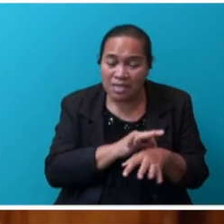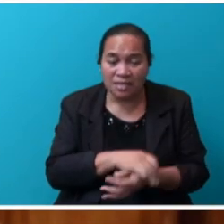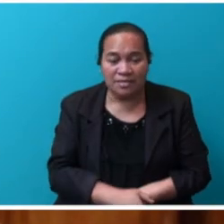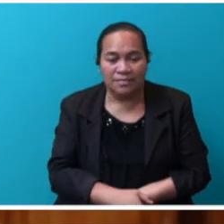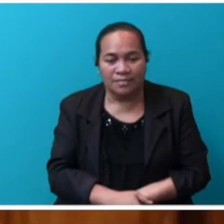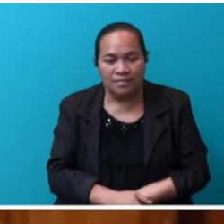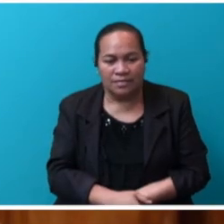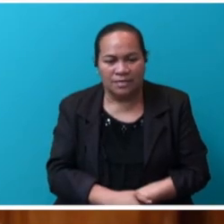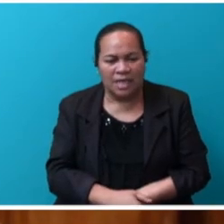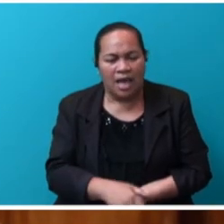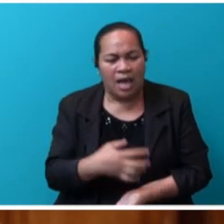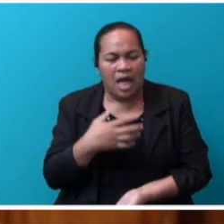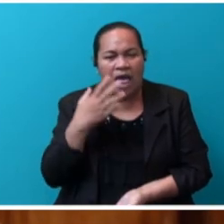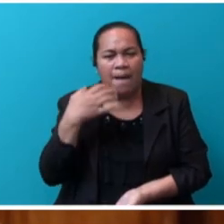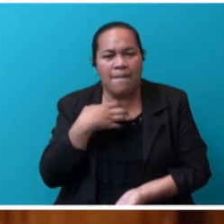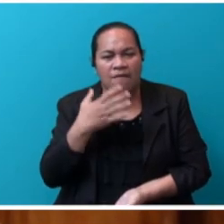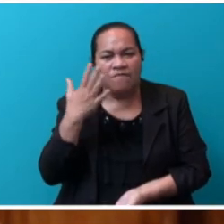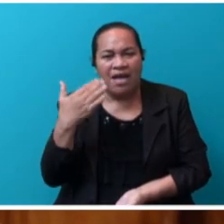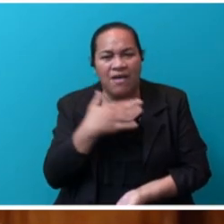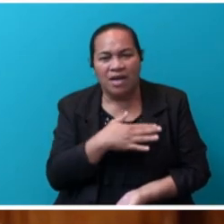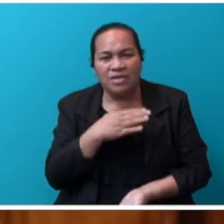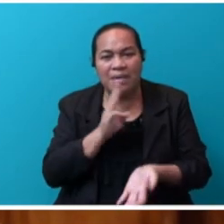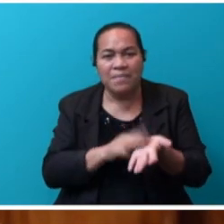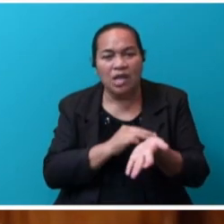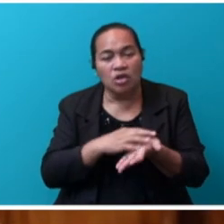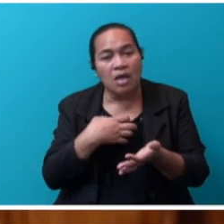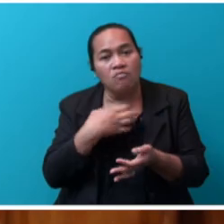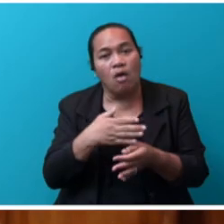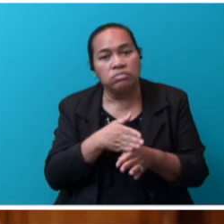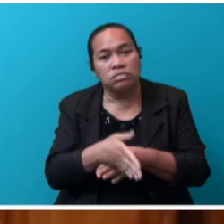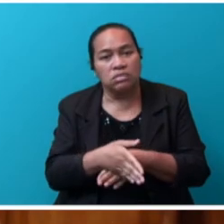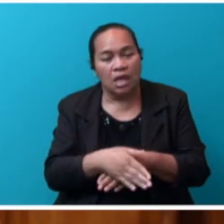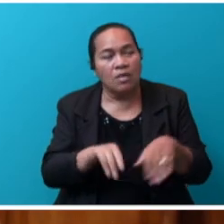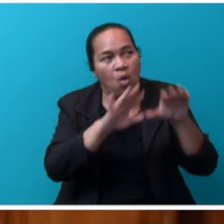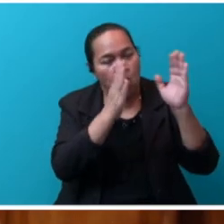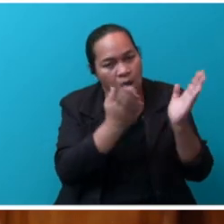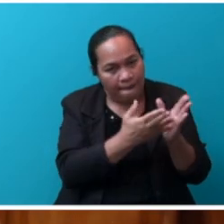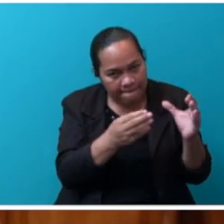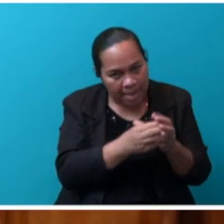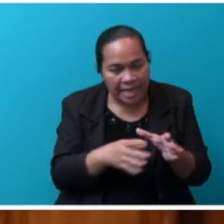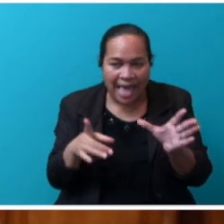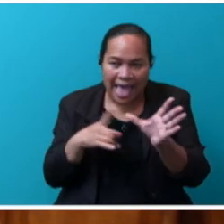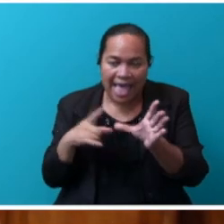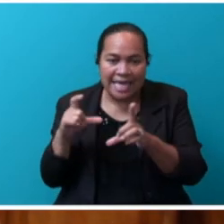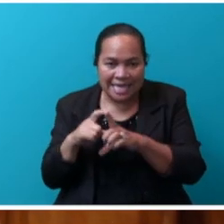with more than 500 million investment fund through the World Bank, ADB, and the OPEC